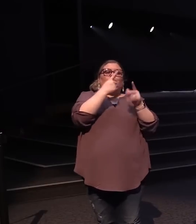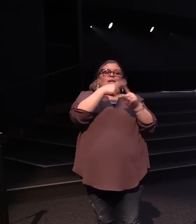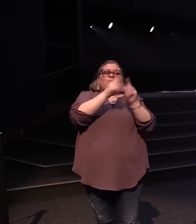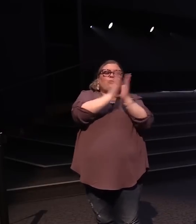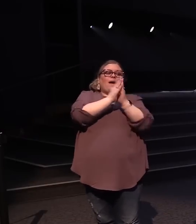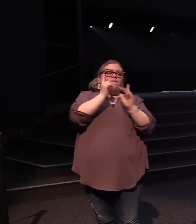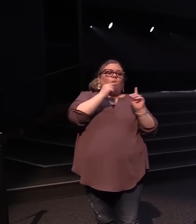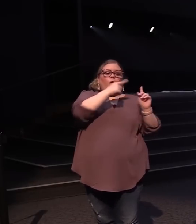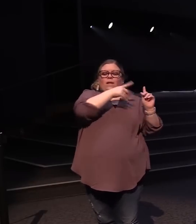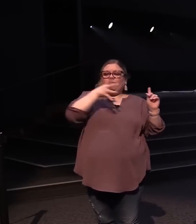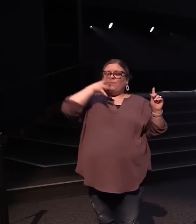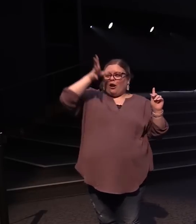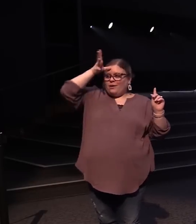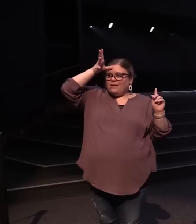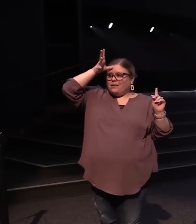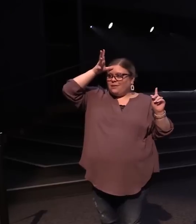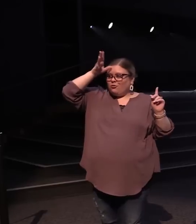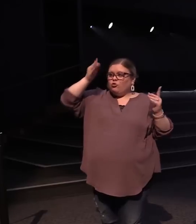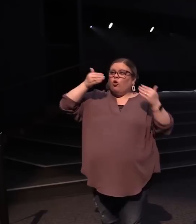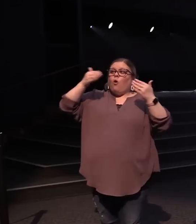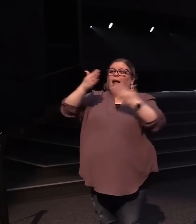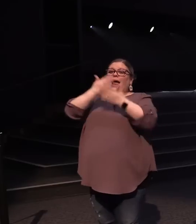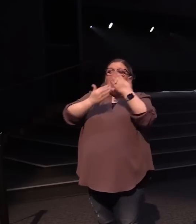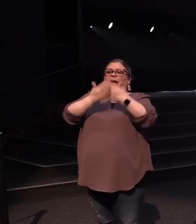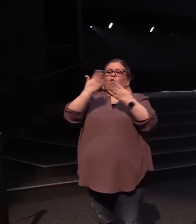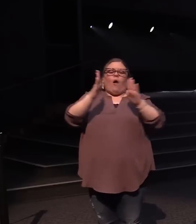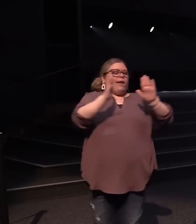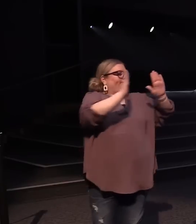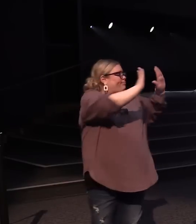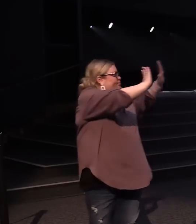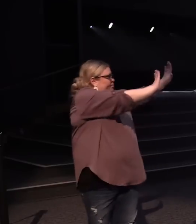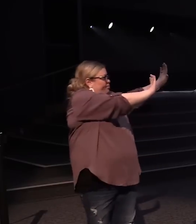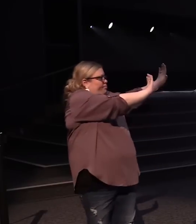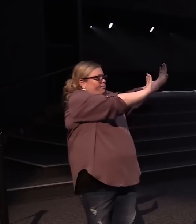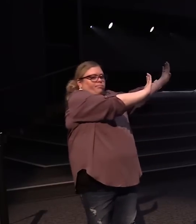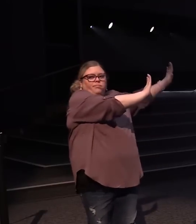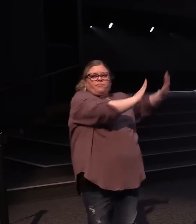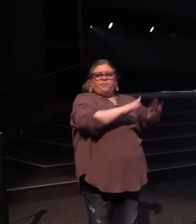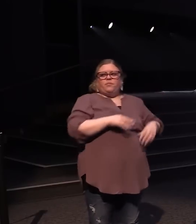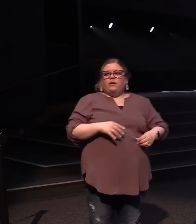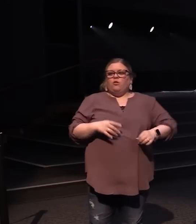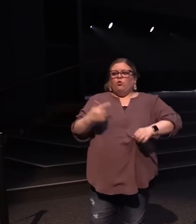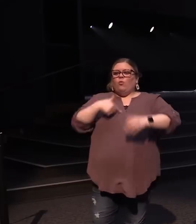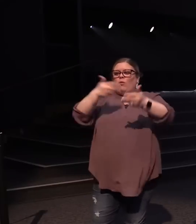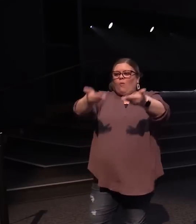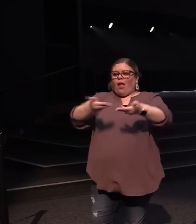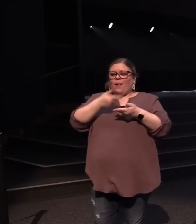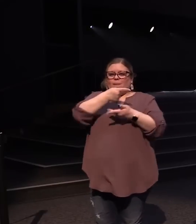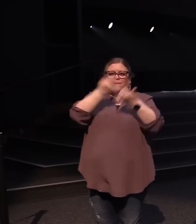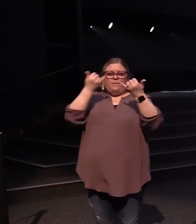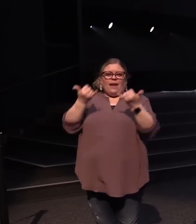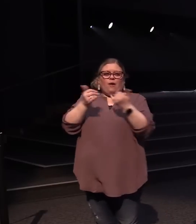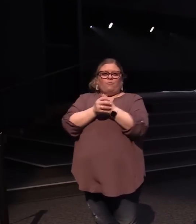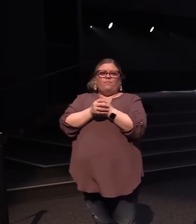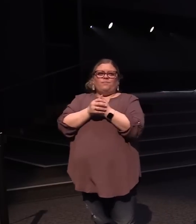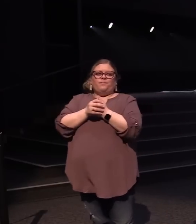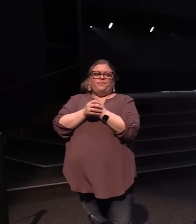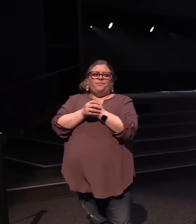parents. So would you just lift your hand and stretch a hand out to these families as we welcome them, as we pray for them?